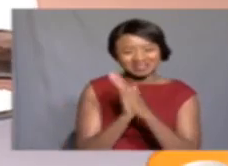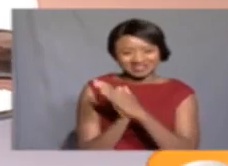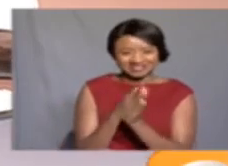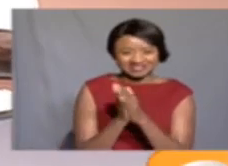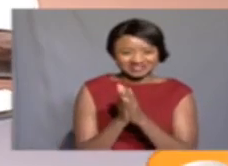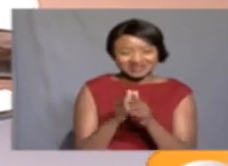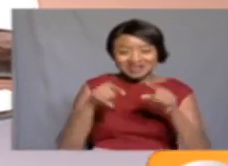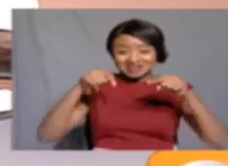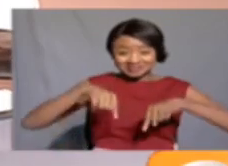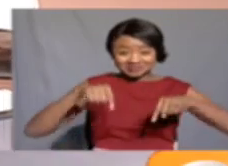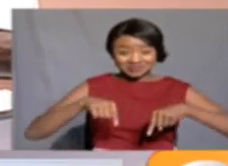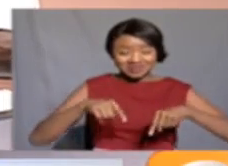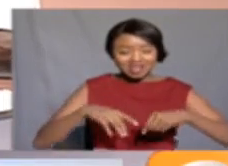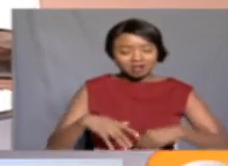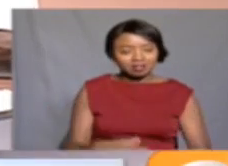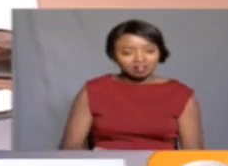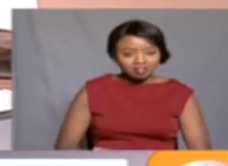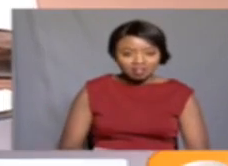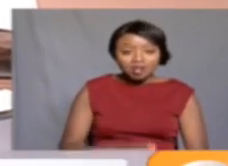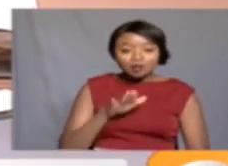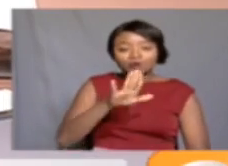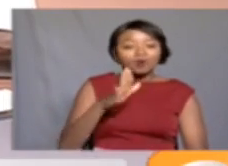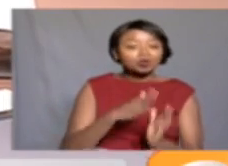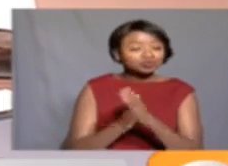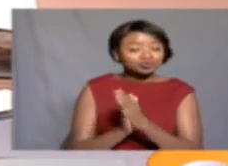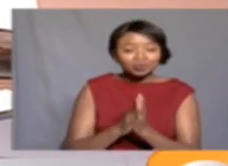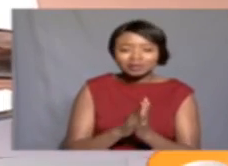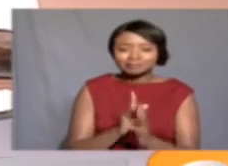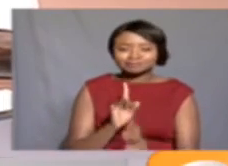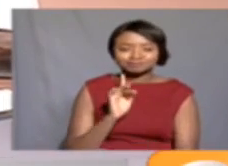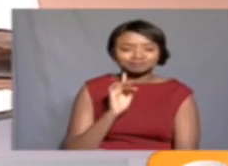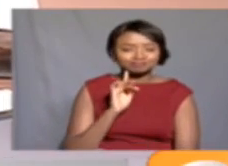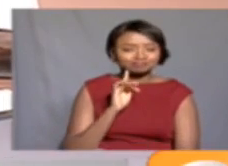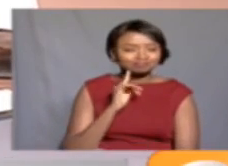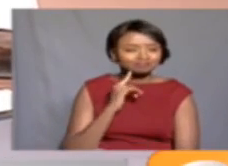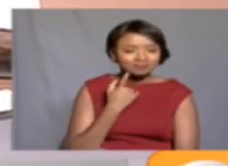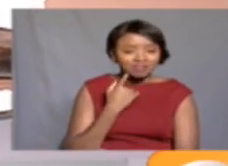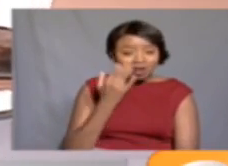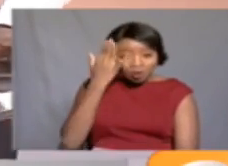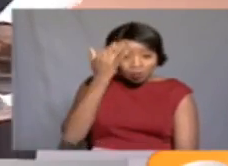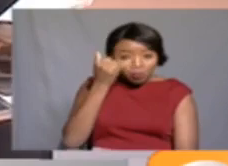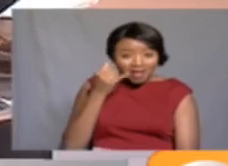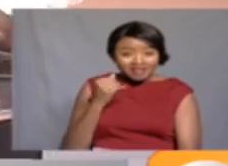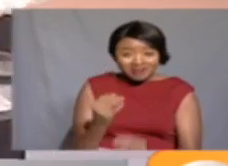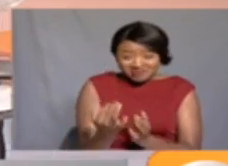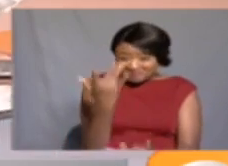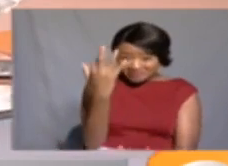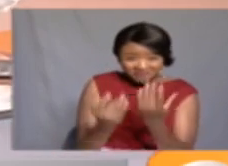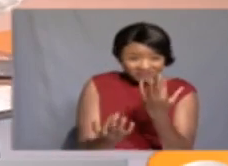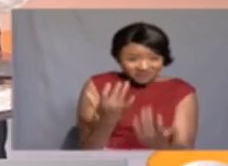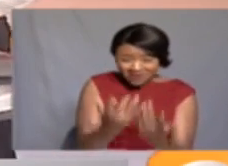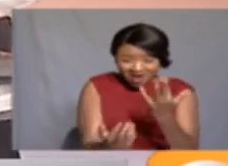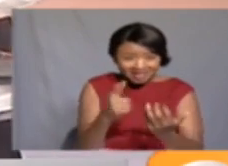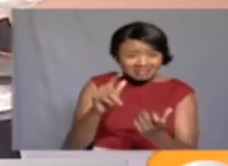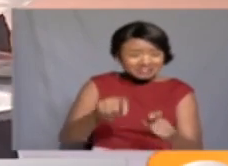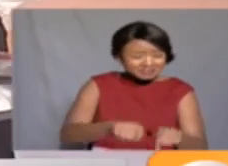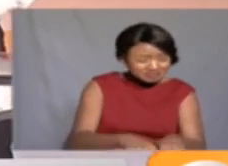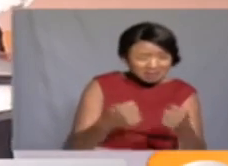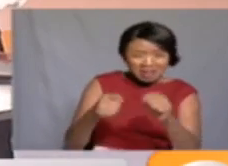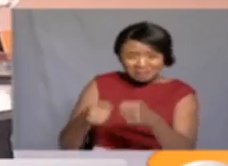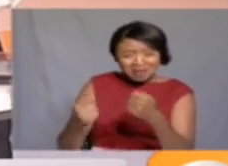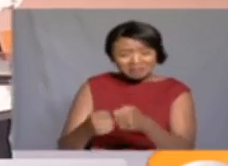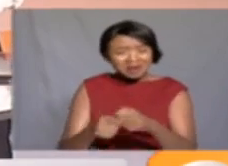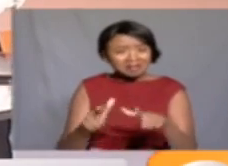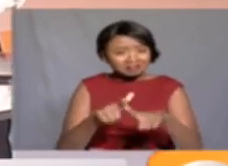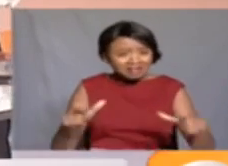Tonight, your story is literally on fire. Mm. Wildfires have destroyed hundreds of thousands of moorland.